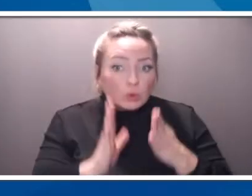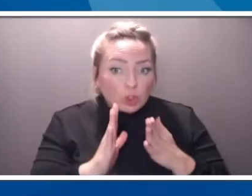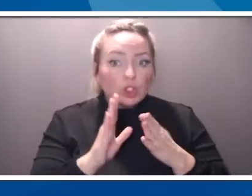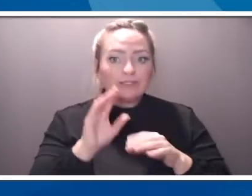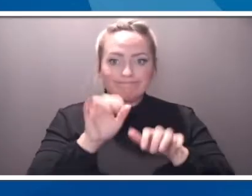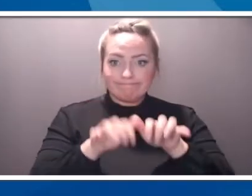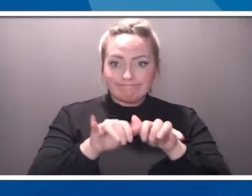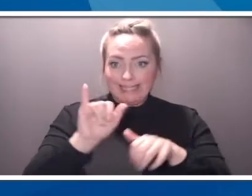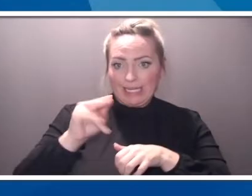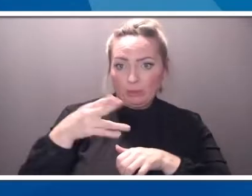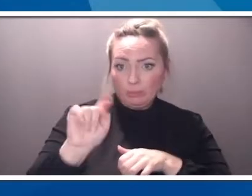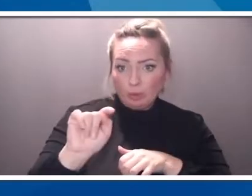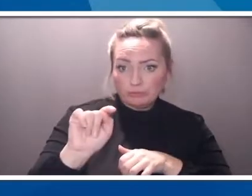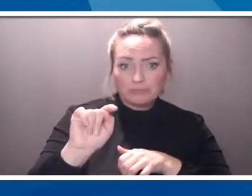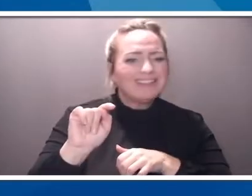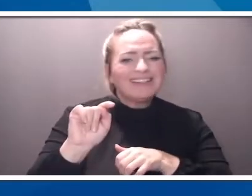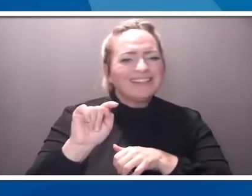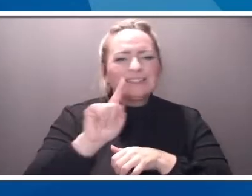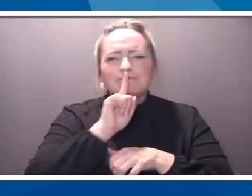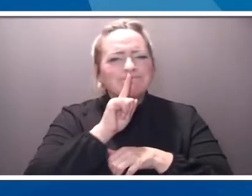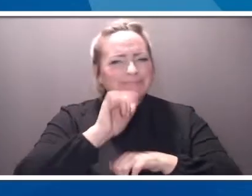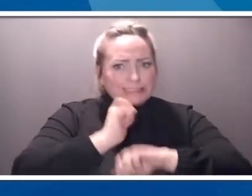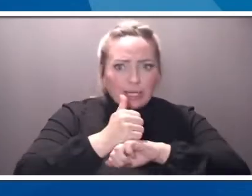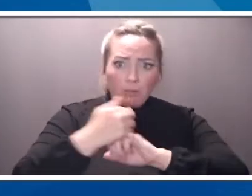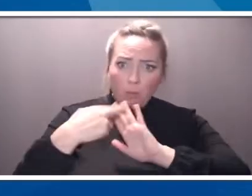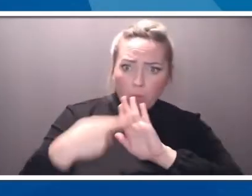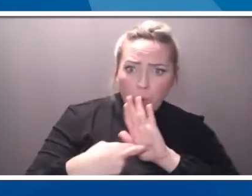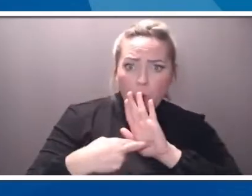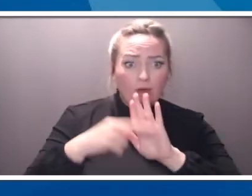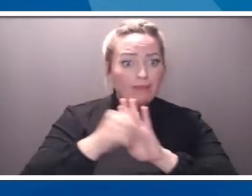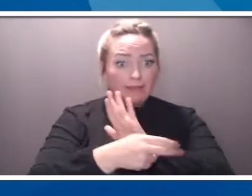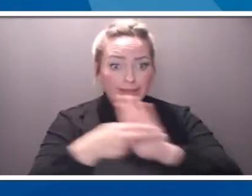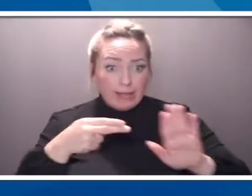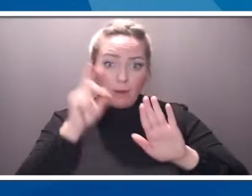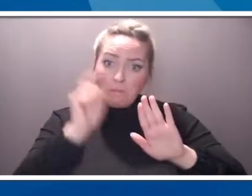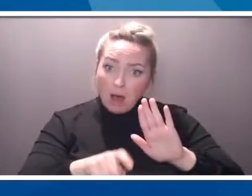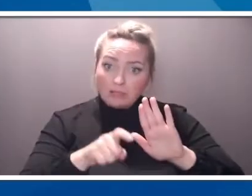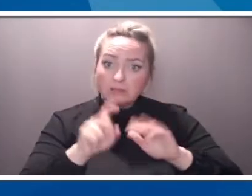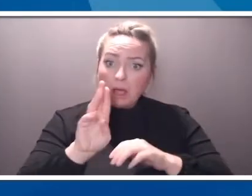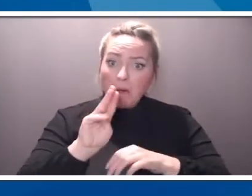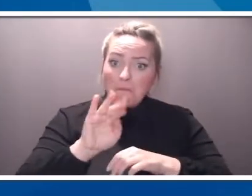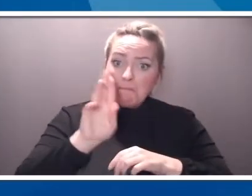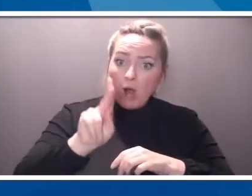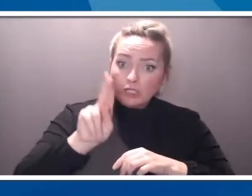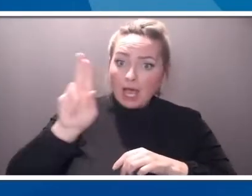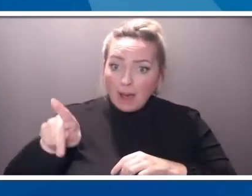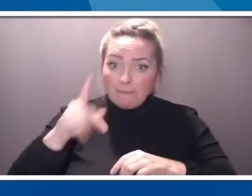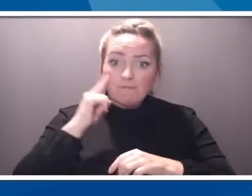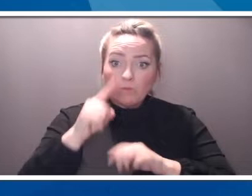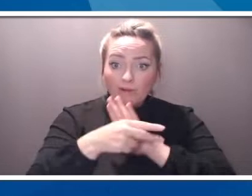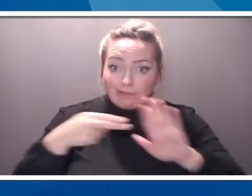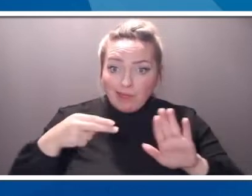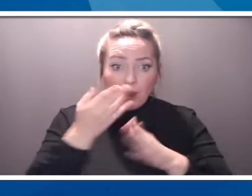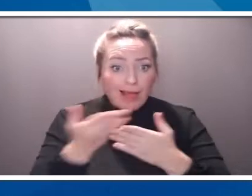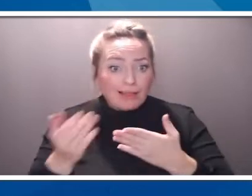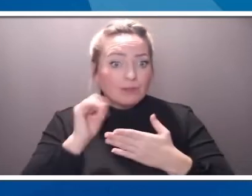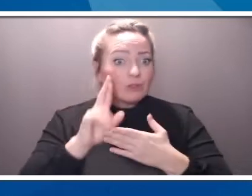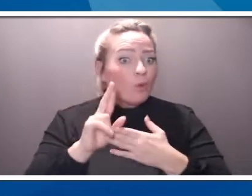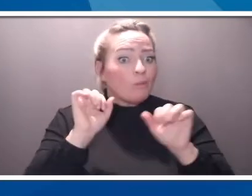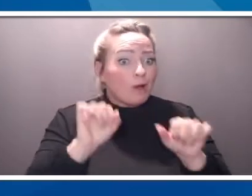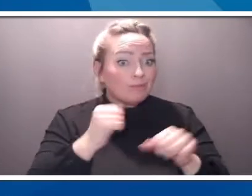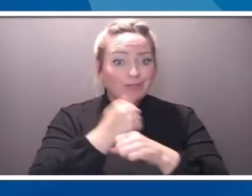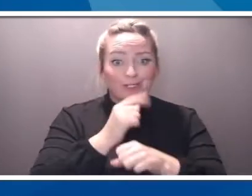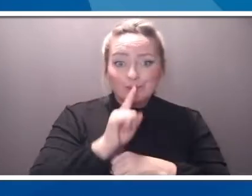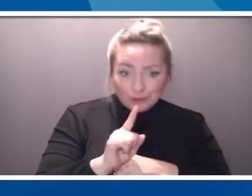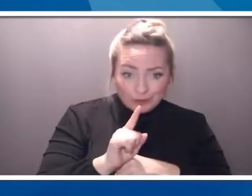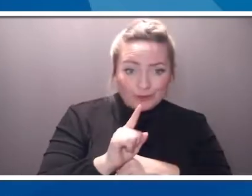requires user input. Now, again, this doesn't actually mandate that the labels need to be marked up as like a label